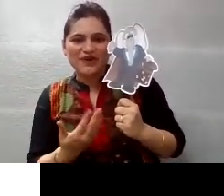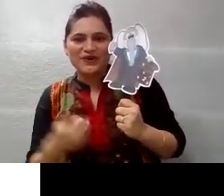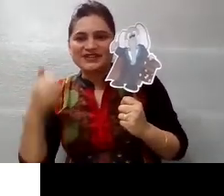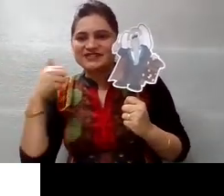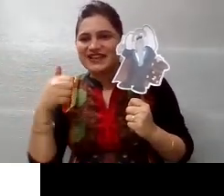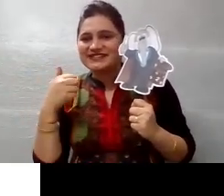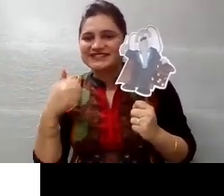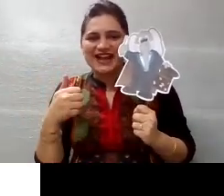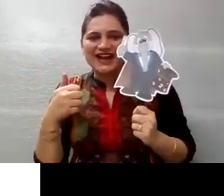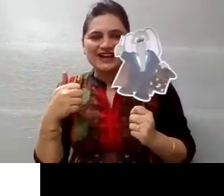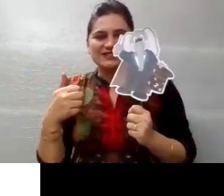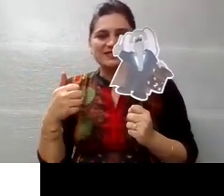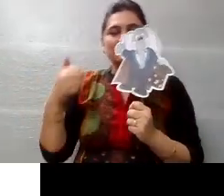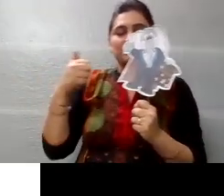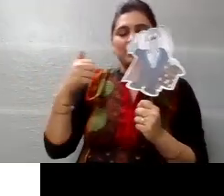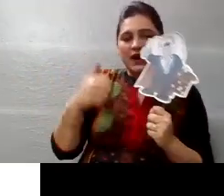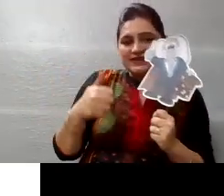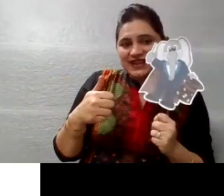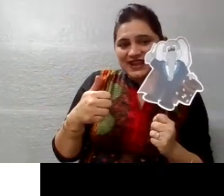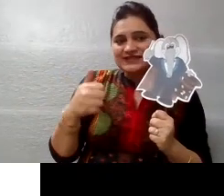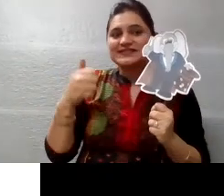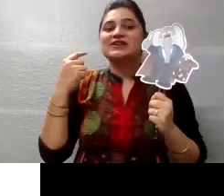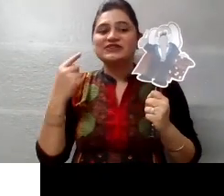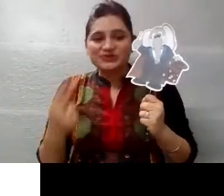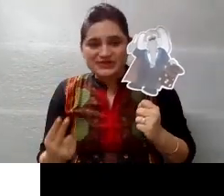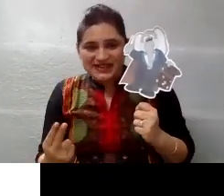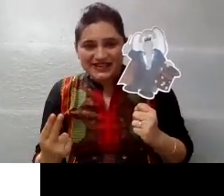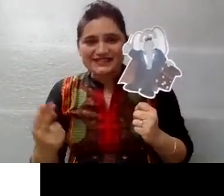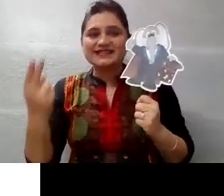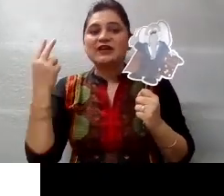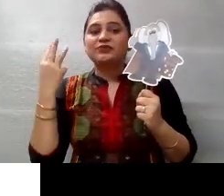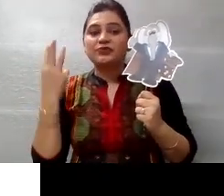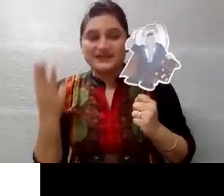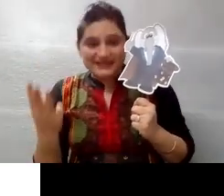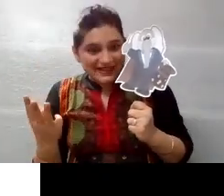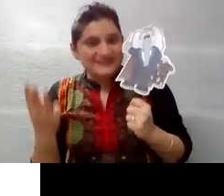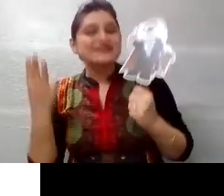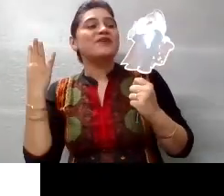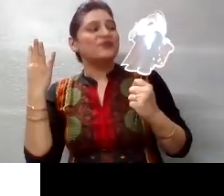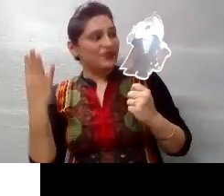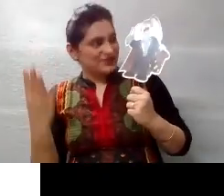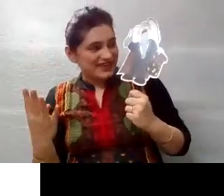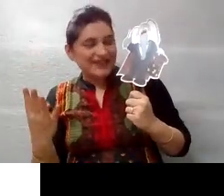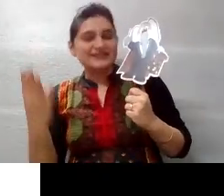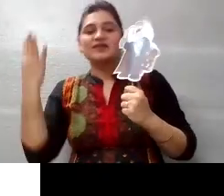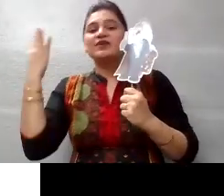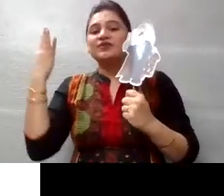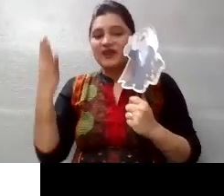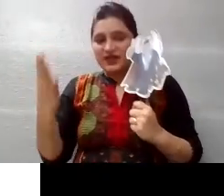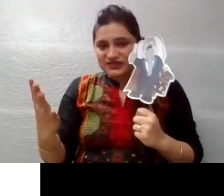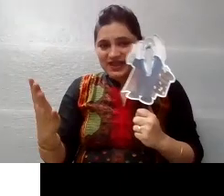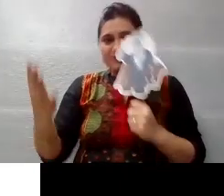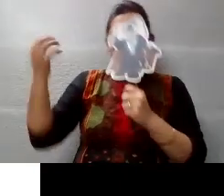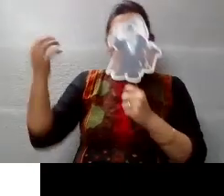Jumbo. So let's start. One tens, two tens, three tens, four tens,